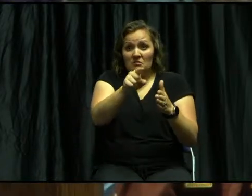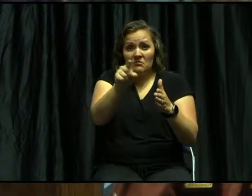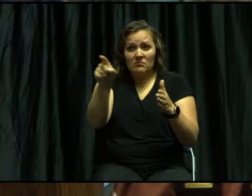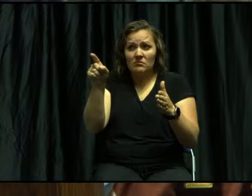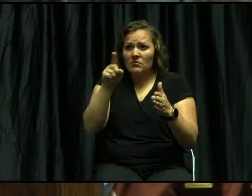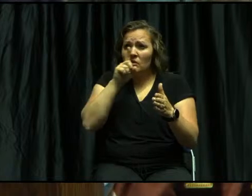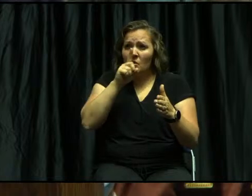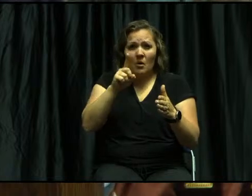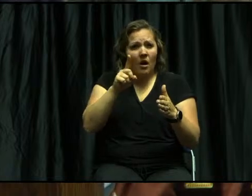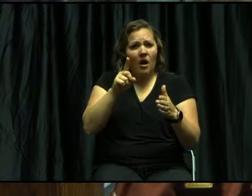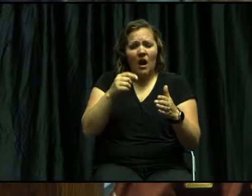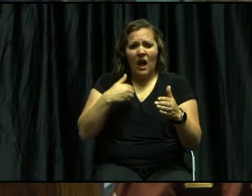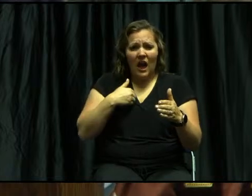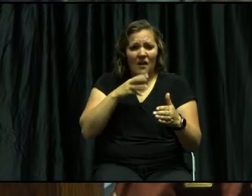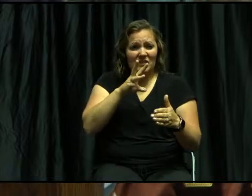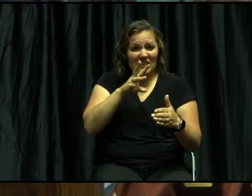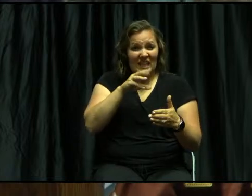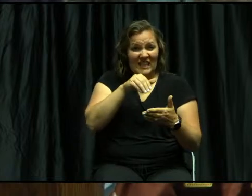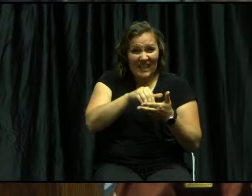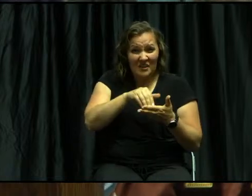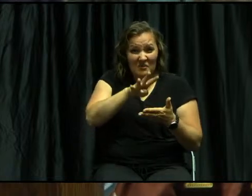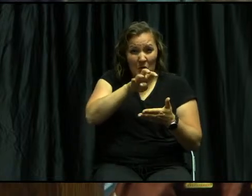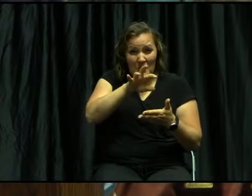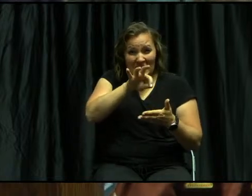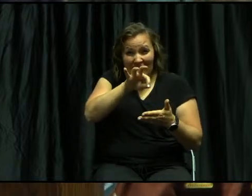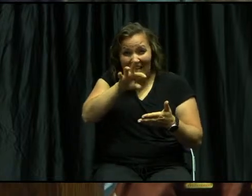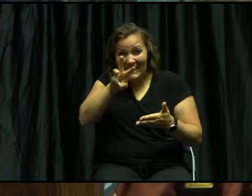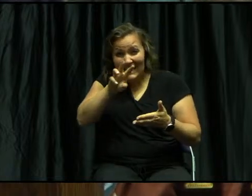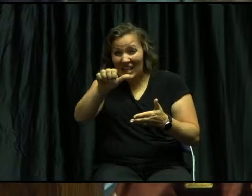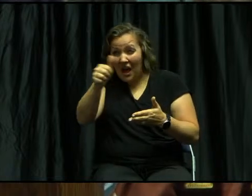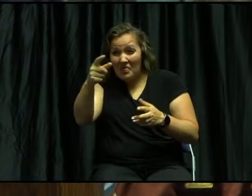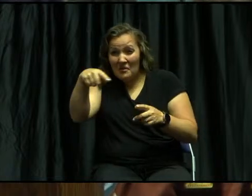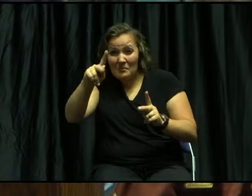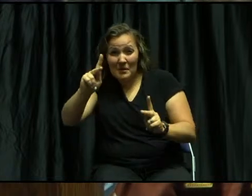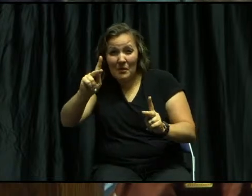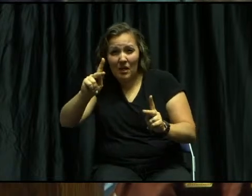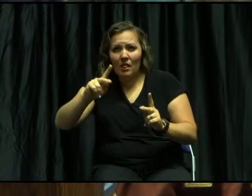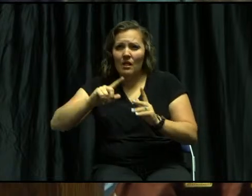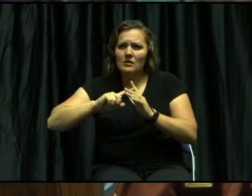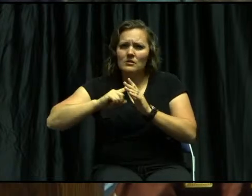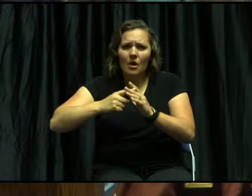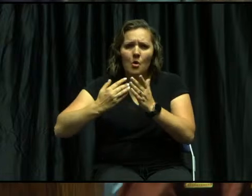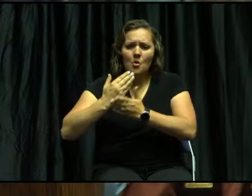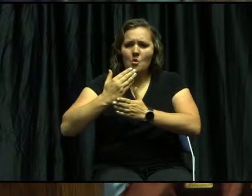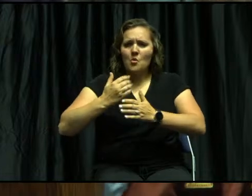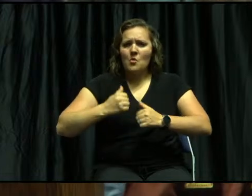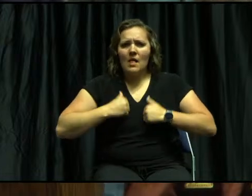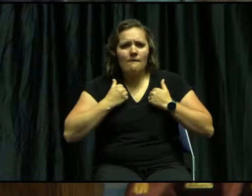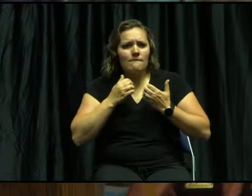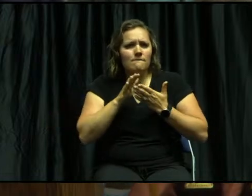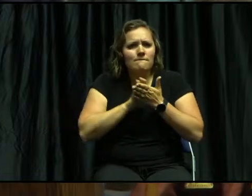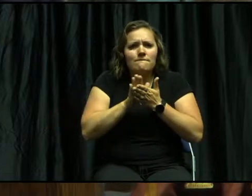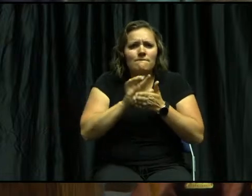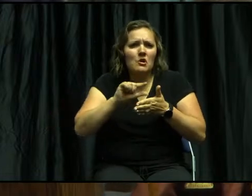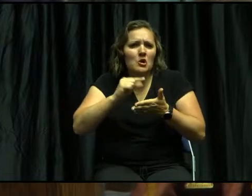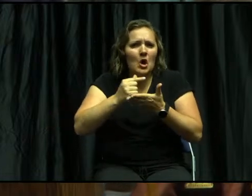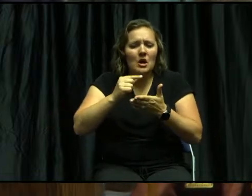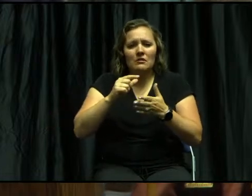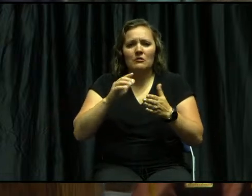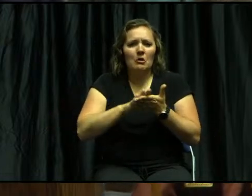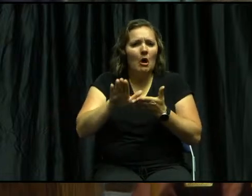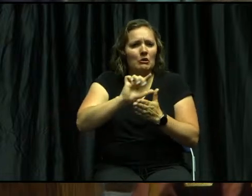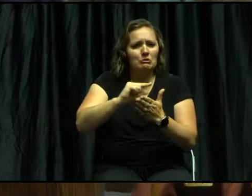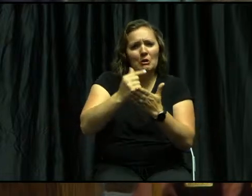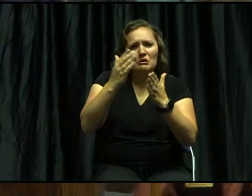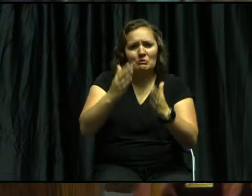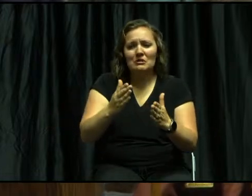with 6,496 others on a new life as college graduates with the potential to change the